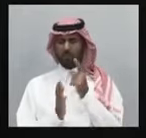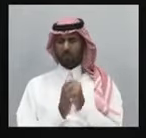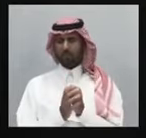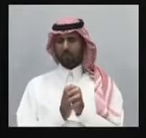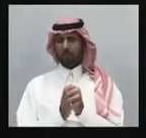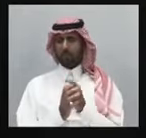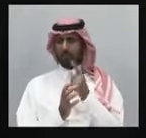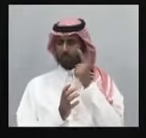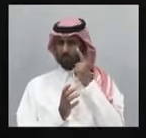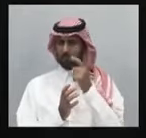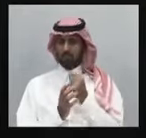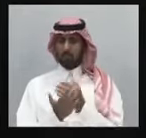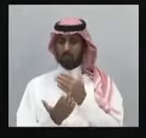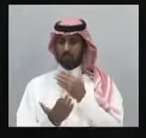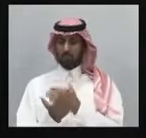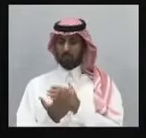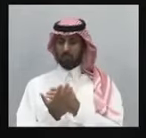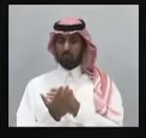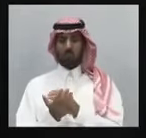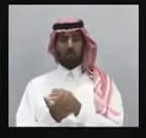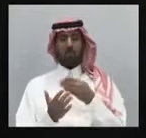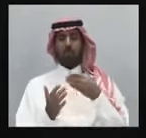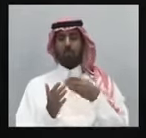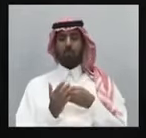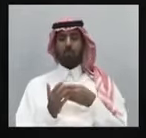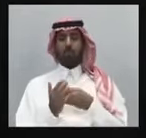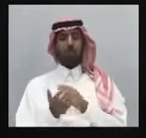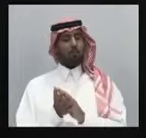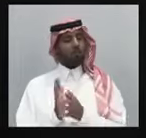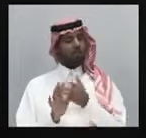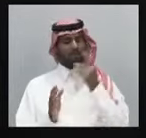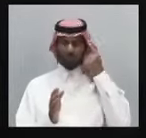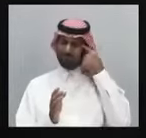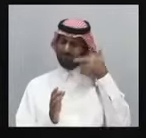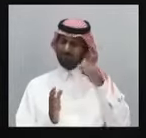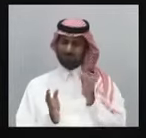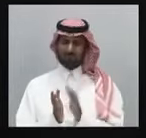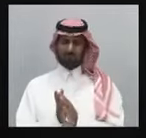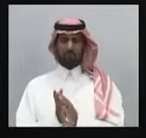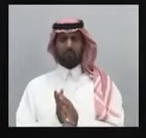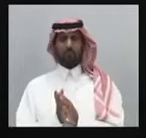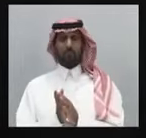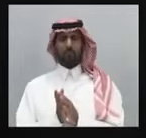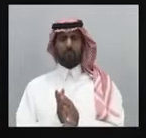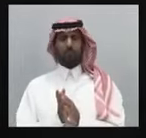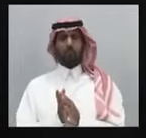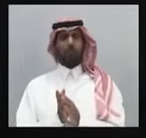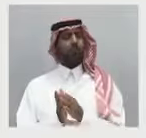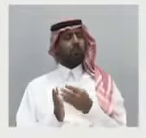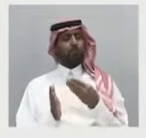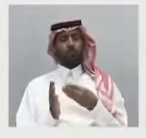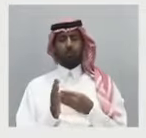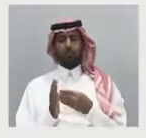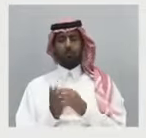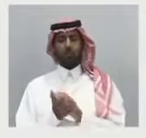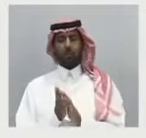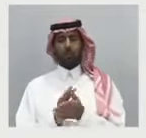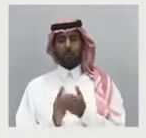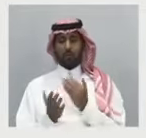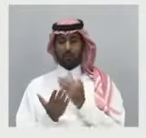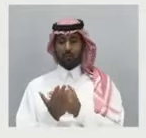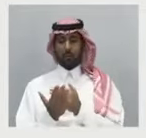No degree is required. If you are a high school graduate, a university graduate,